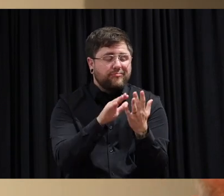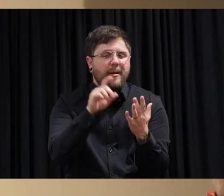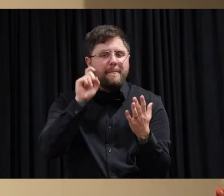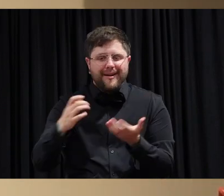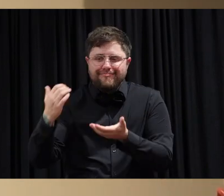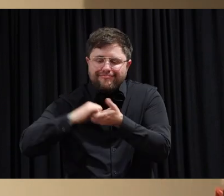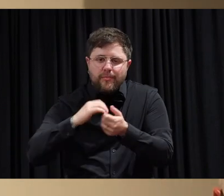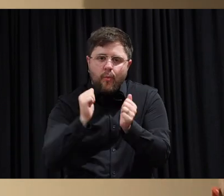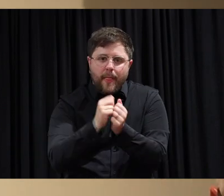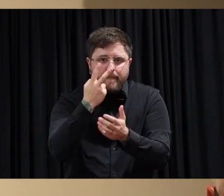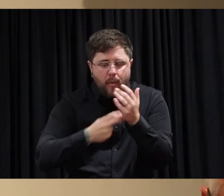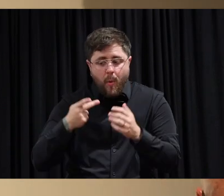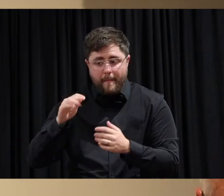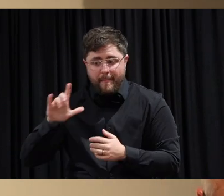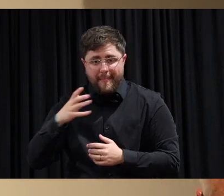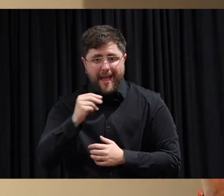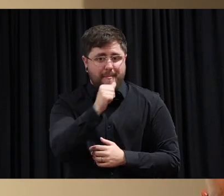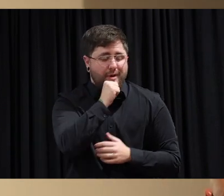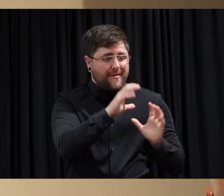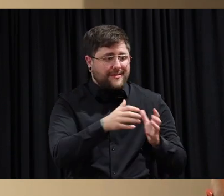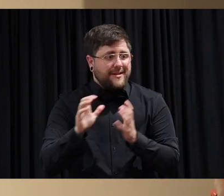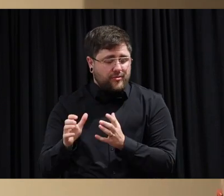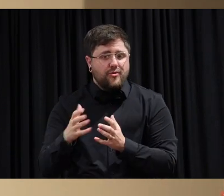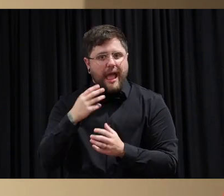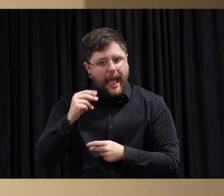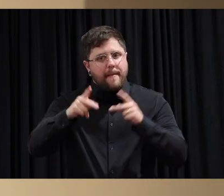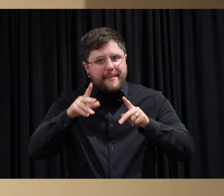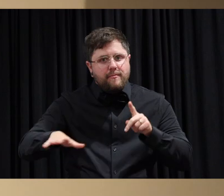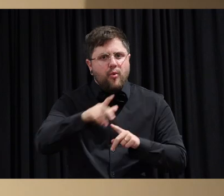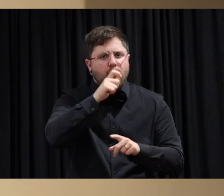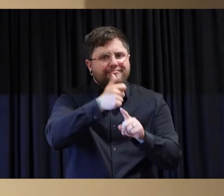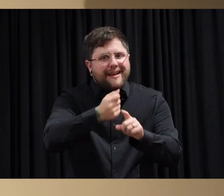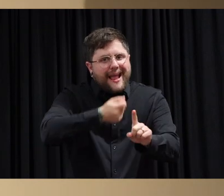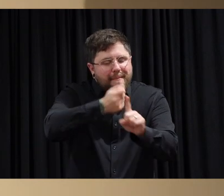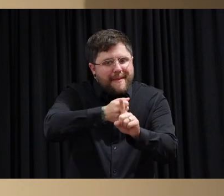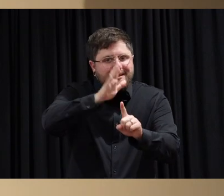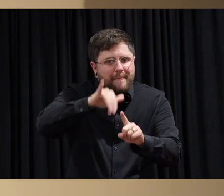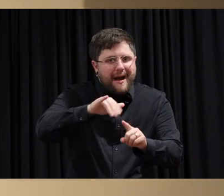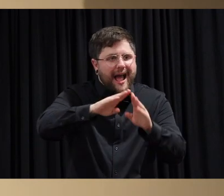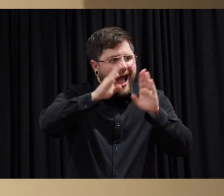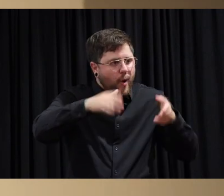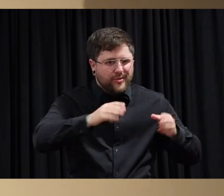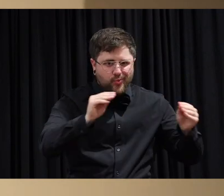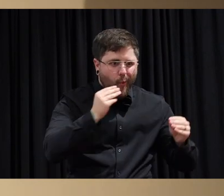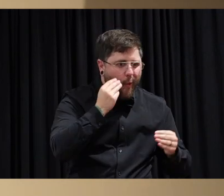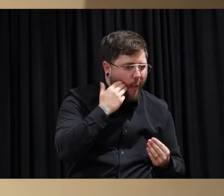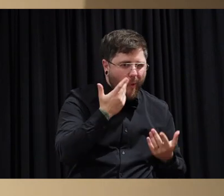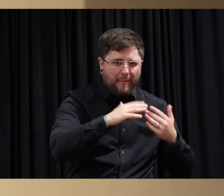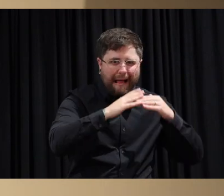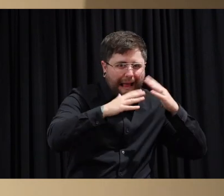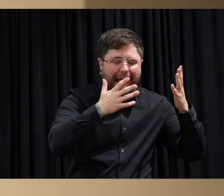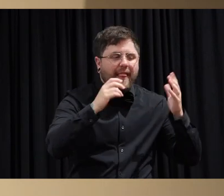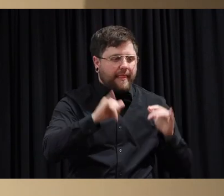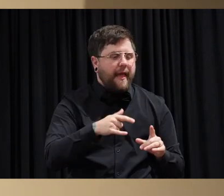with the public sector, the private sector, the social sector, as well as people who are impacted by housing instability. As many of